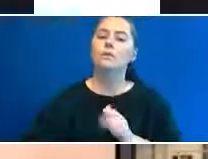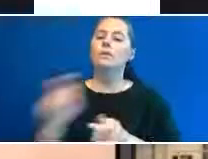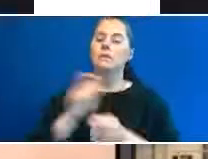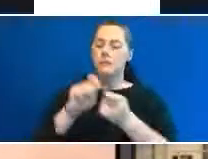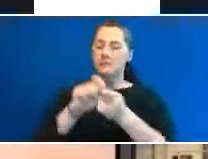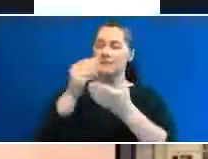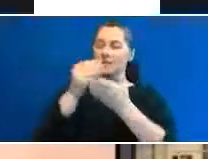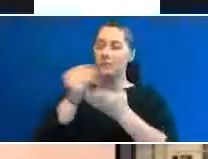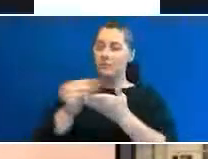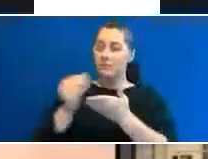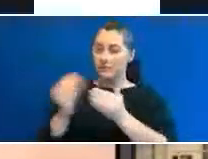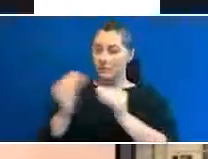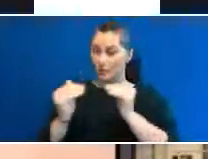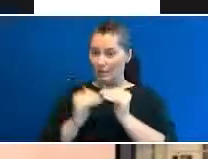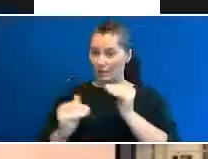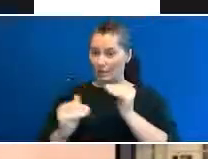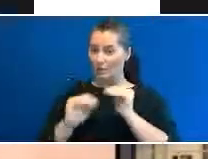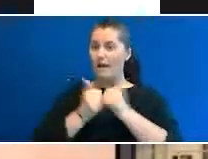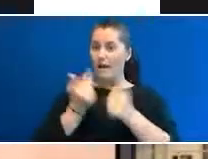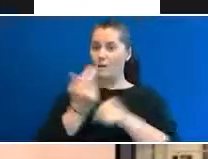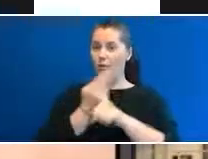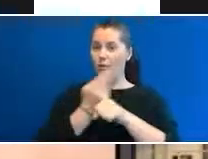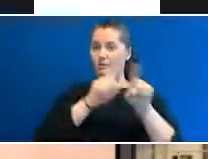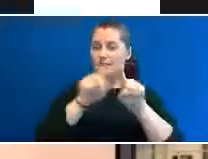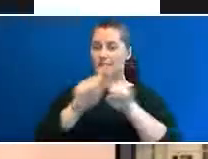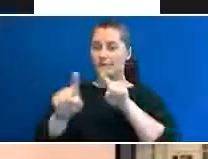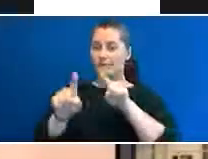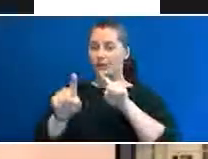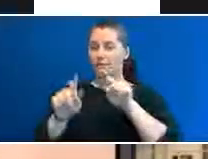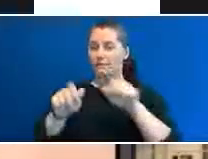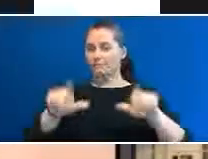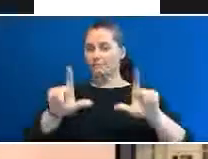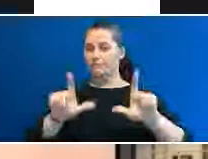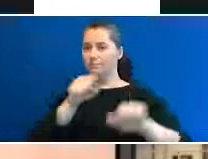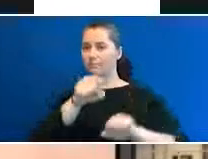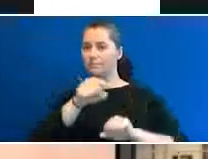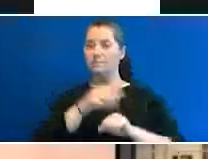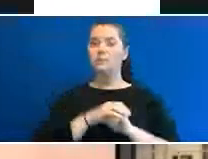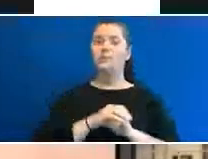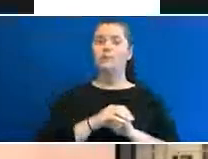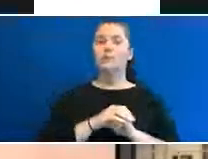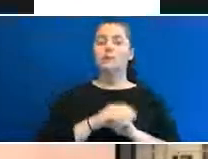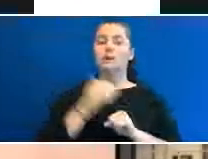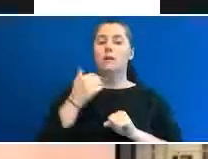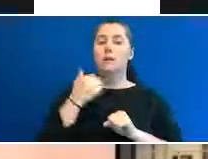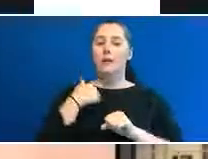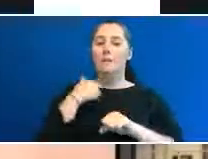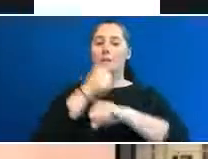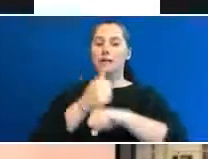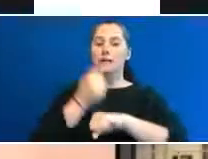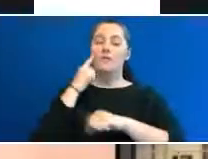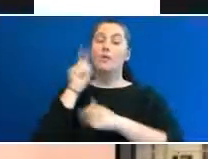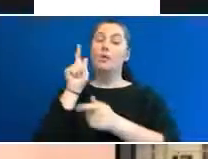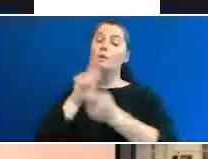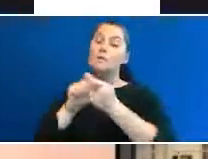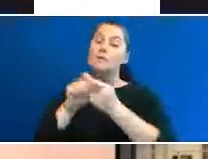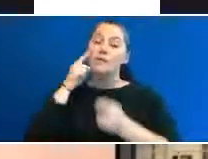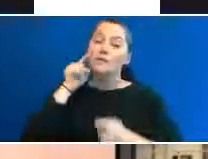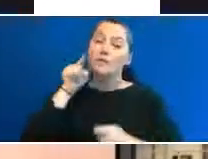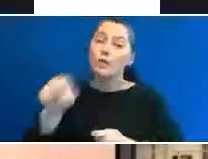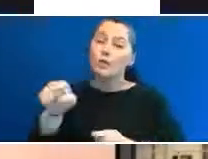those as well. But inside here, we have these fields where we can set up that can be specific to you and your